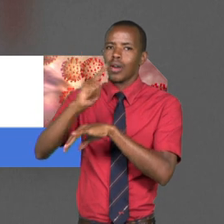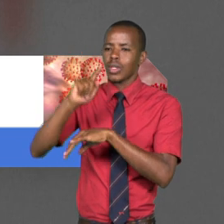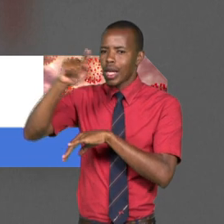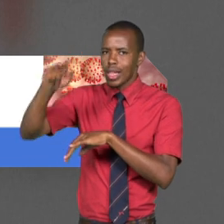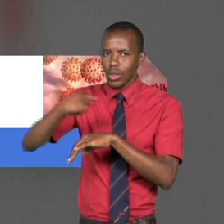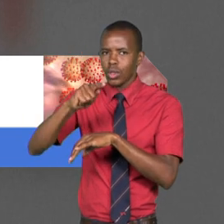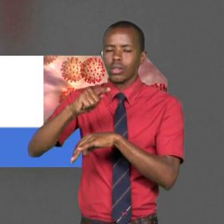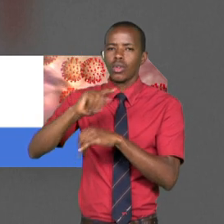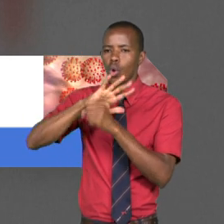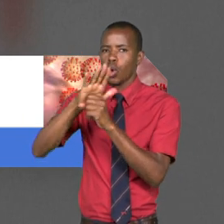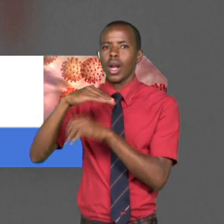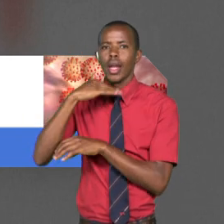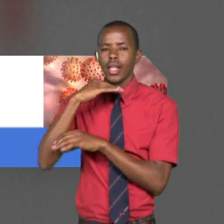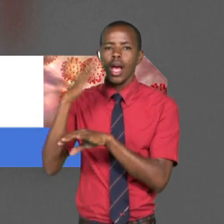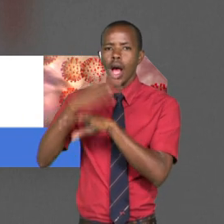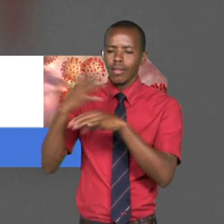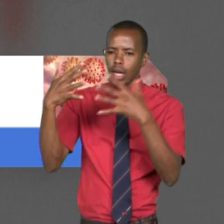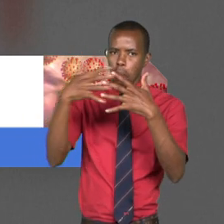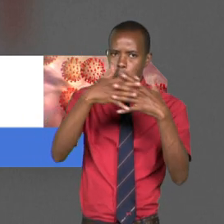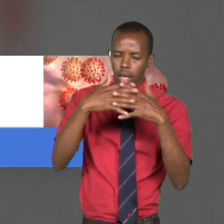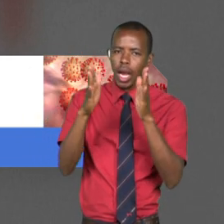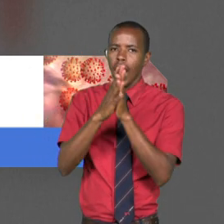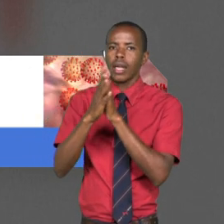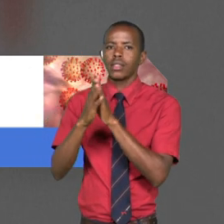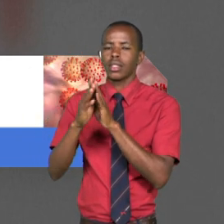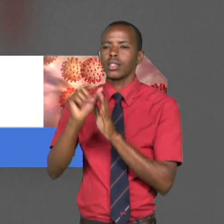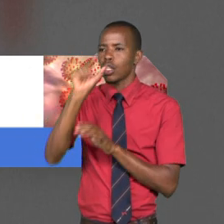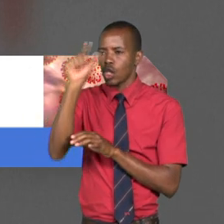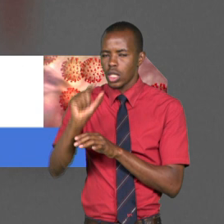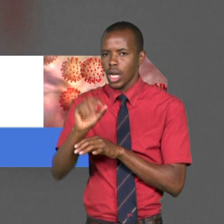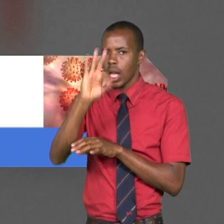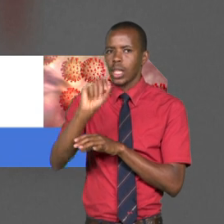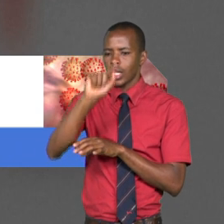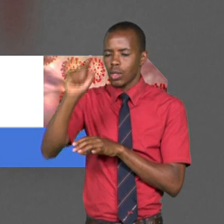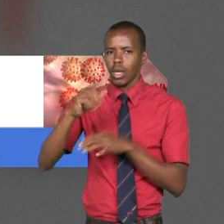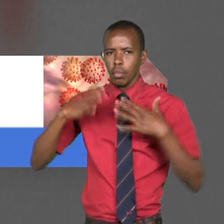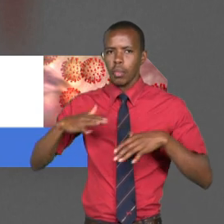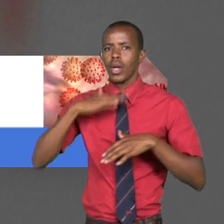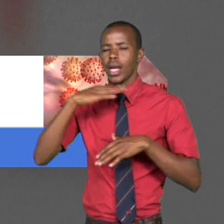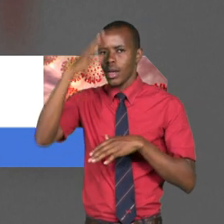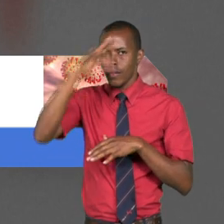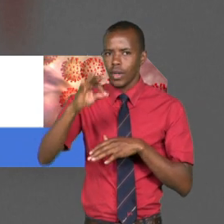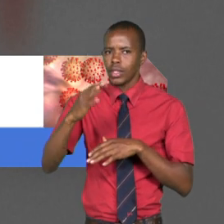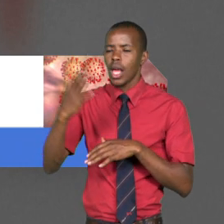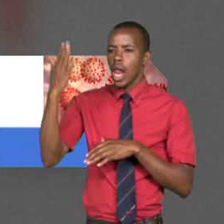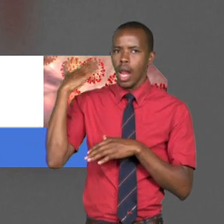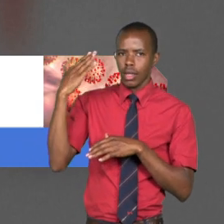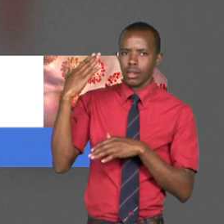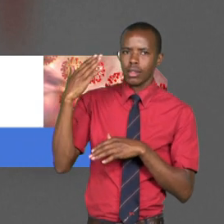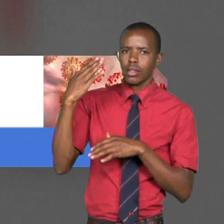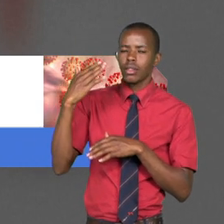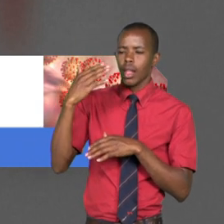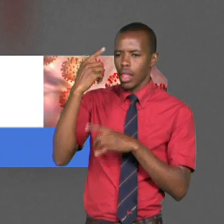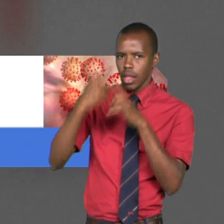100,000 coronavirus deaths after the United Kingdom and Italy. Nearly 30,000 people were killed in France in the first wave of the pandemic